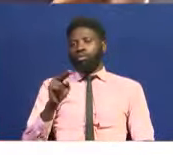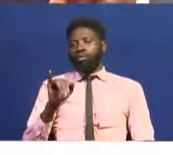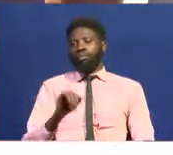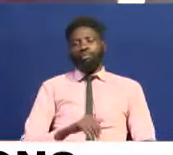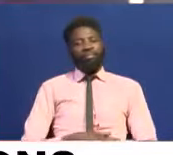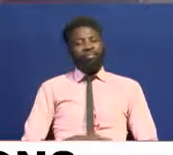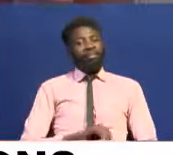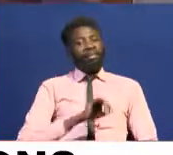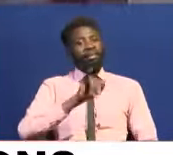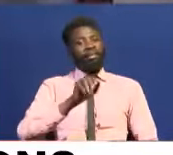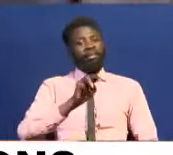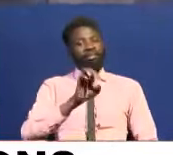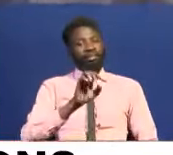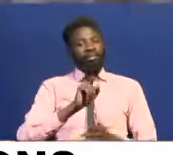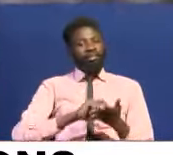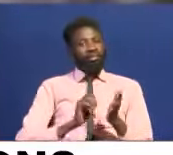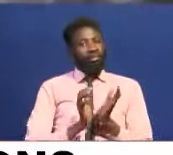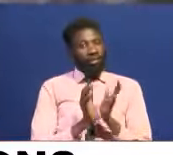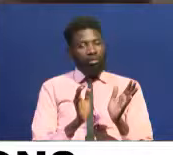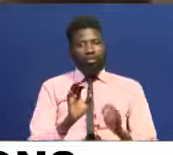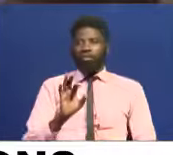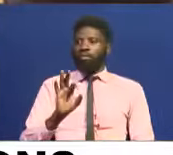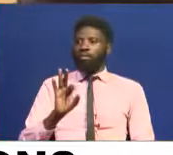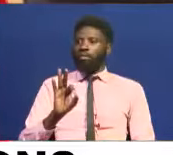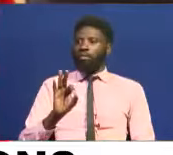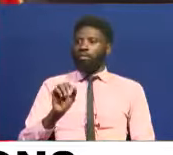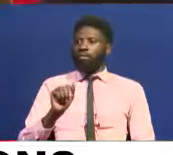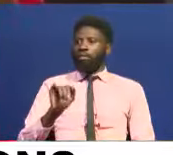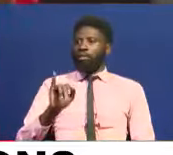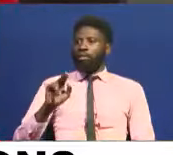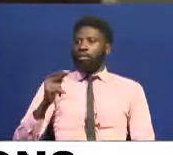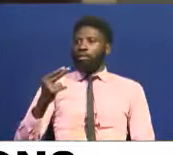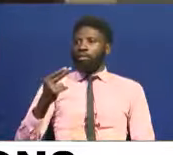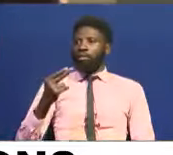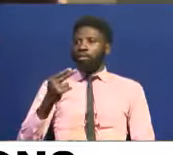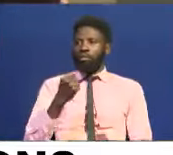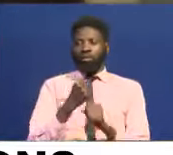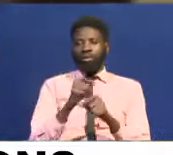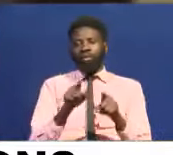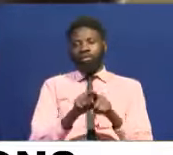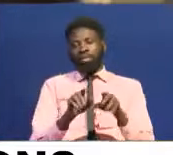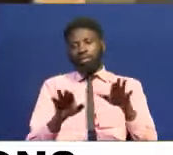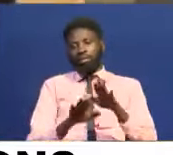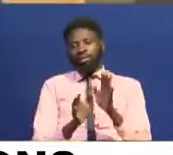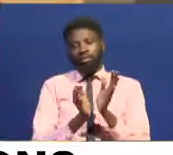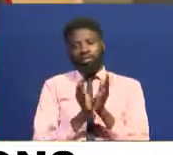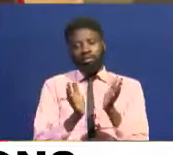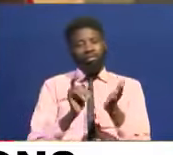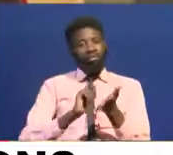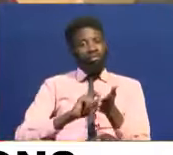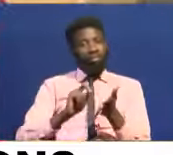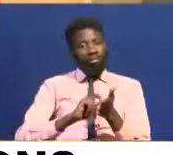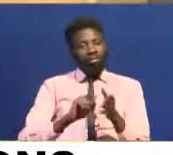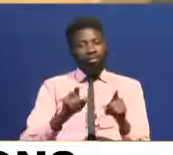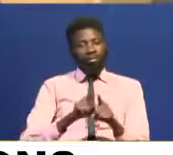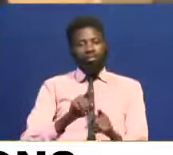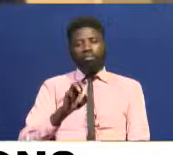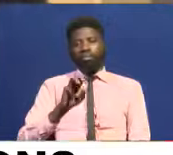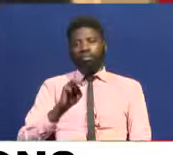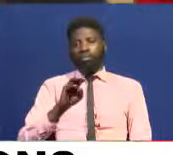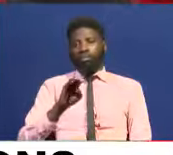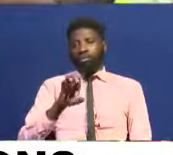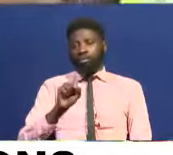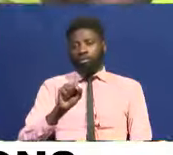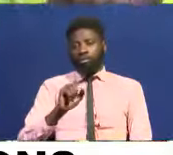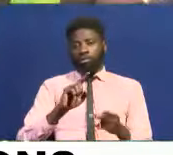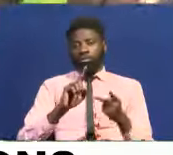be the secretary general, while Faith Siombwa will serve as the assistant secretary general. Moses Muthanga and JD Mutua were